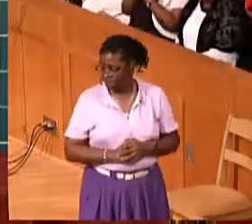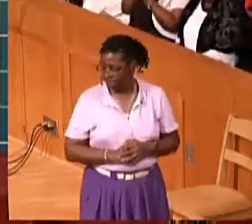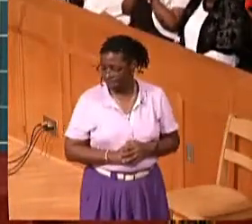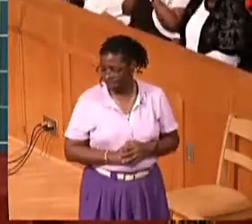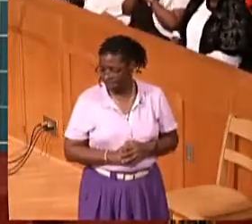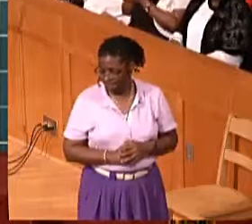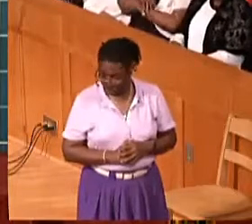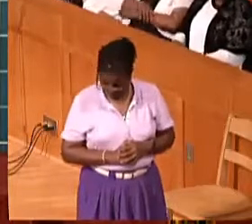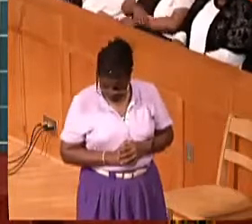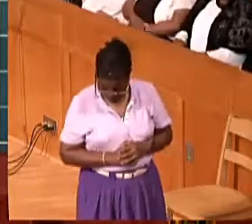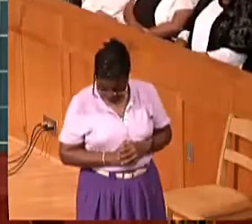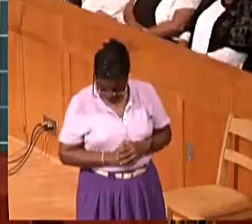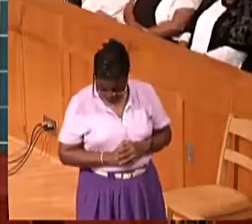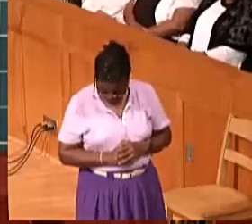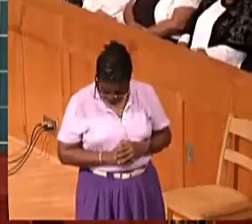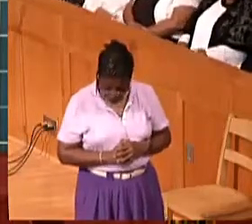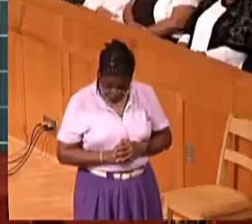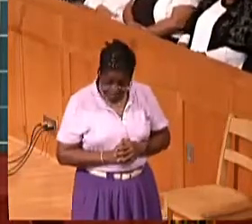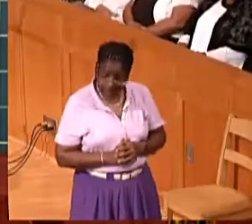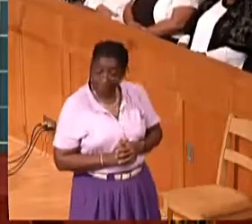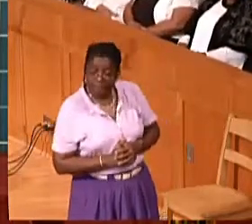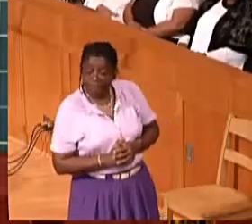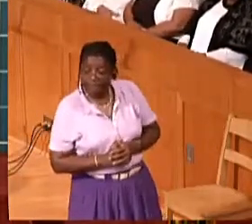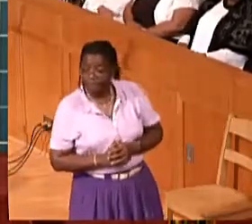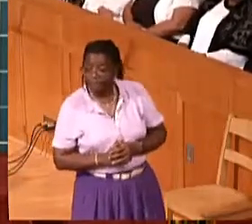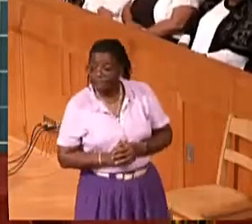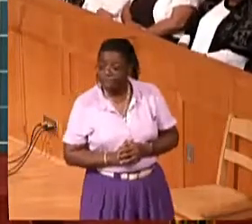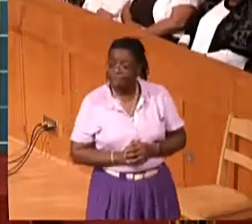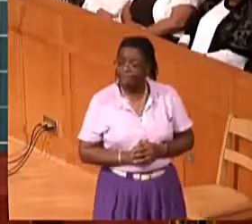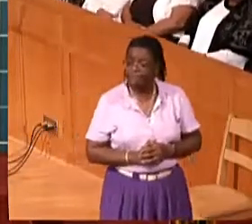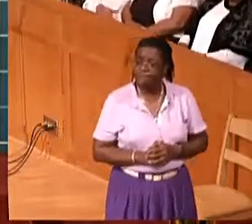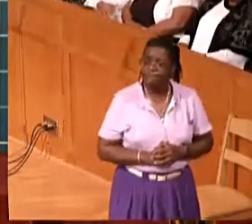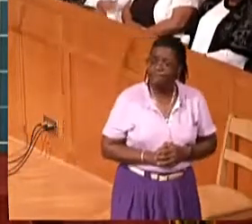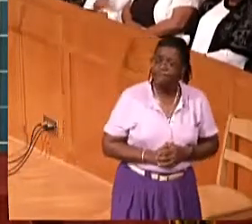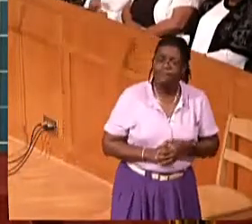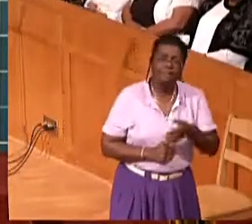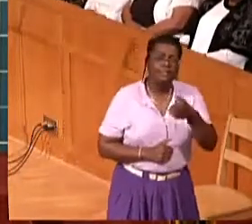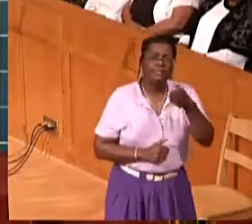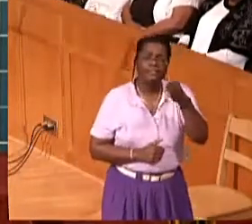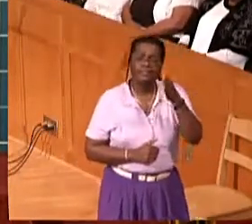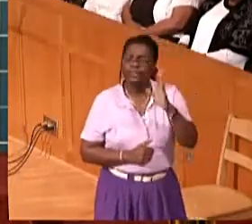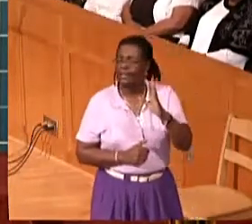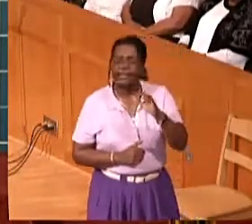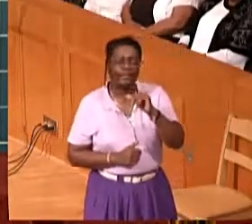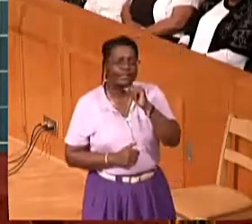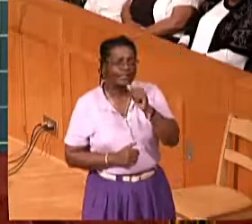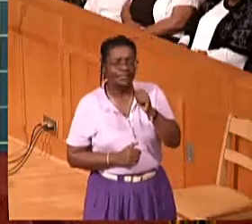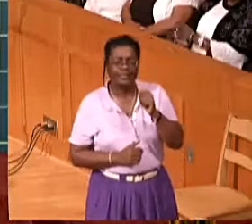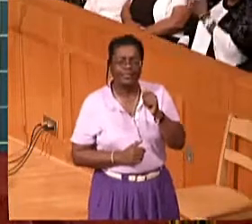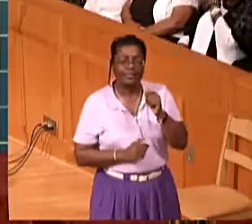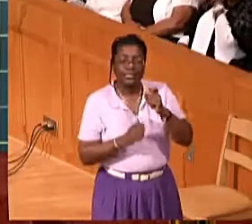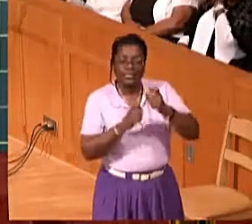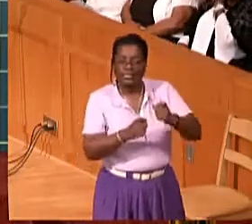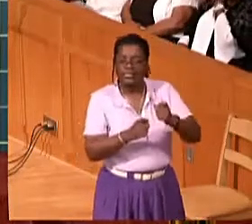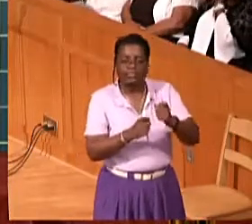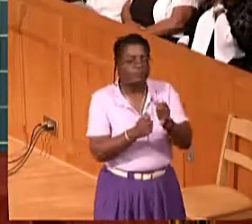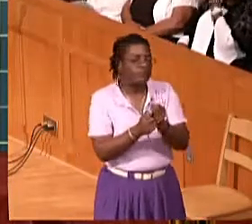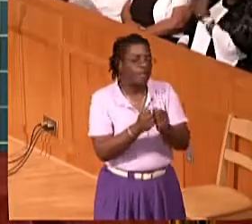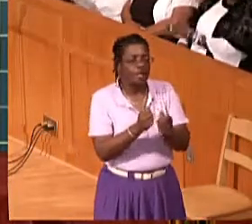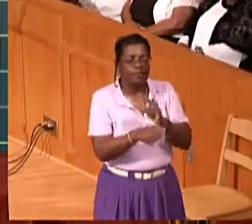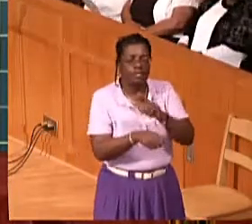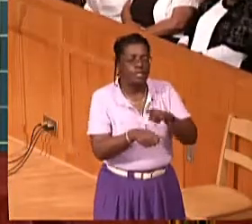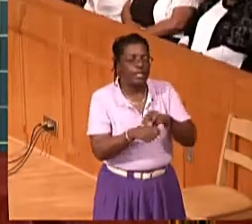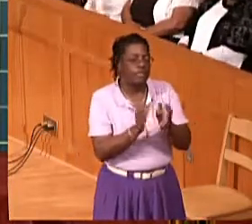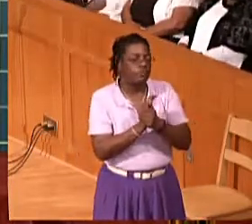God didn't give it all. Don't miss that. God didn't give it all to anybody. No one person got it